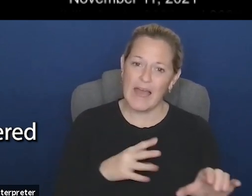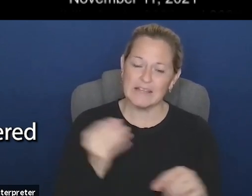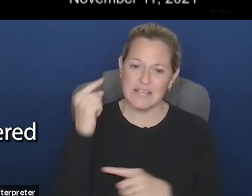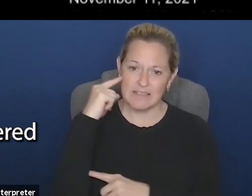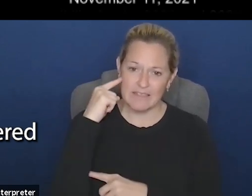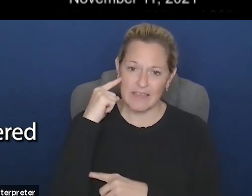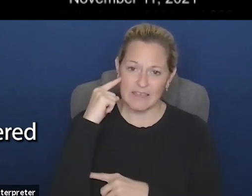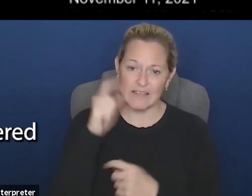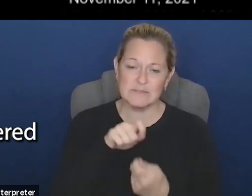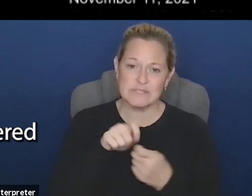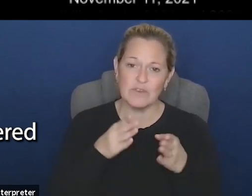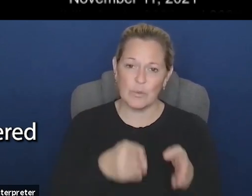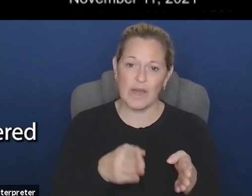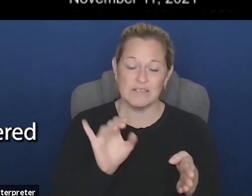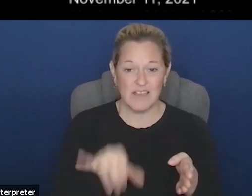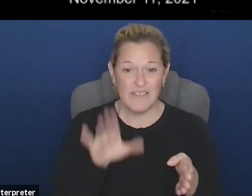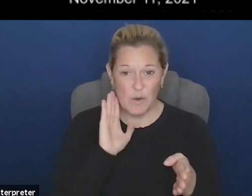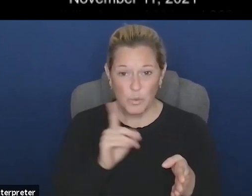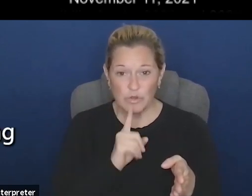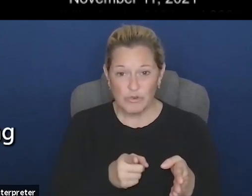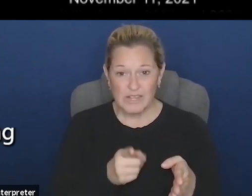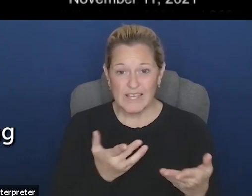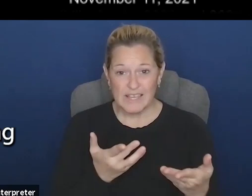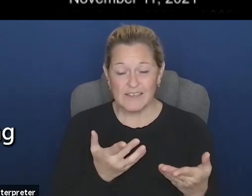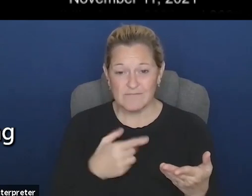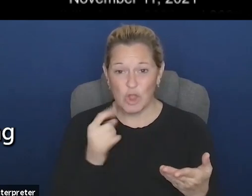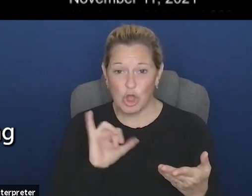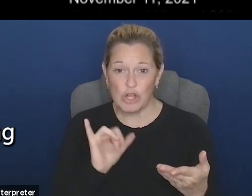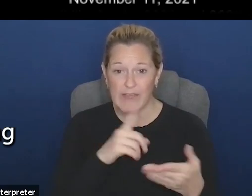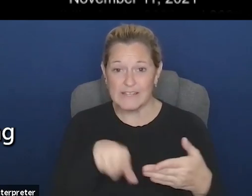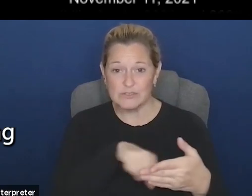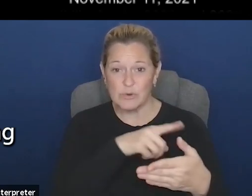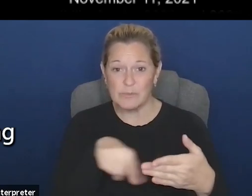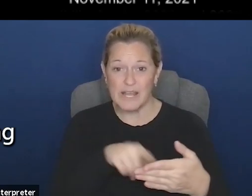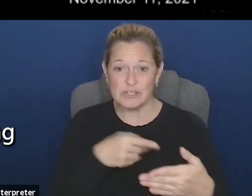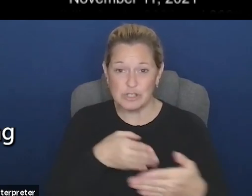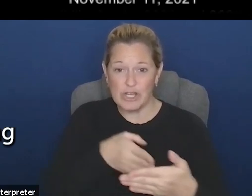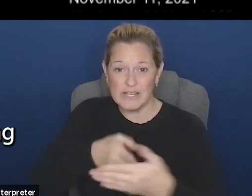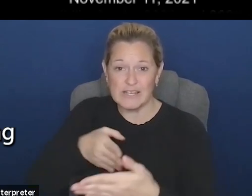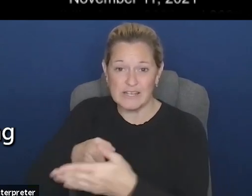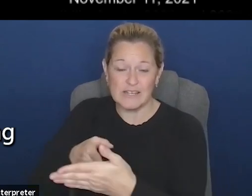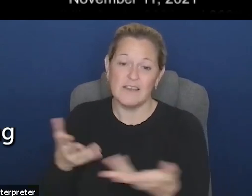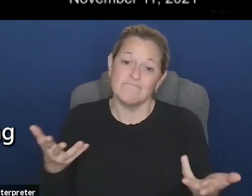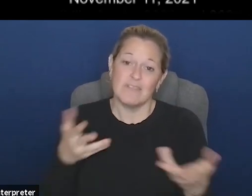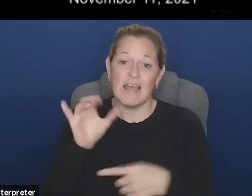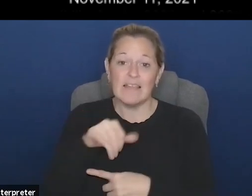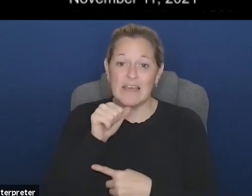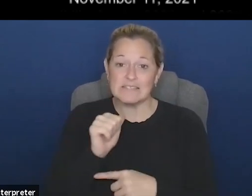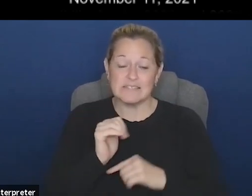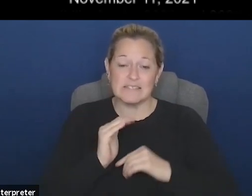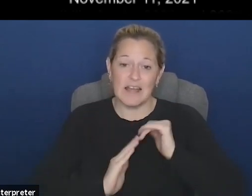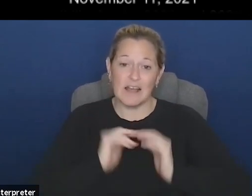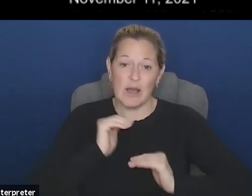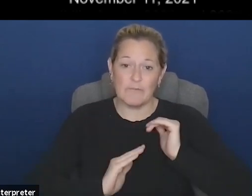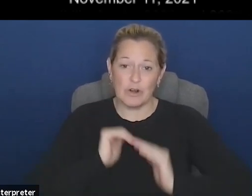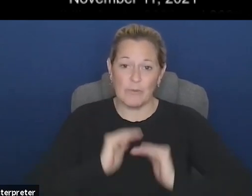that would be considered racist or ableist. And that's a really uncomfortable thing, to be told that we have